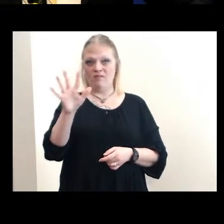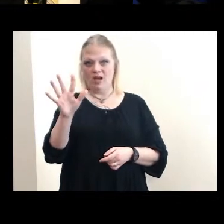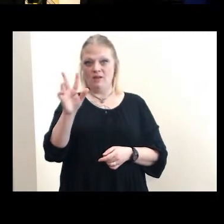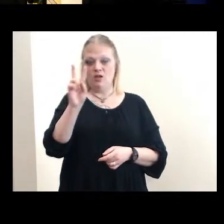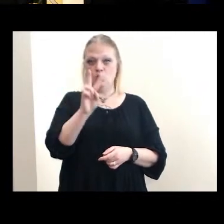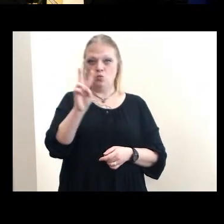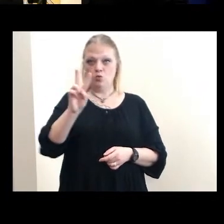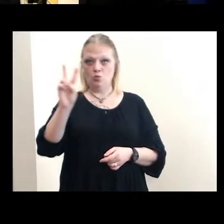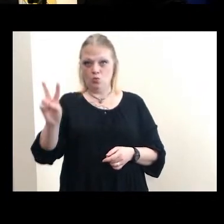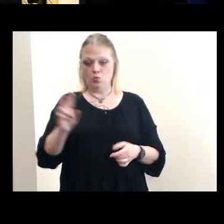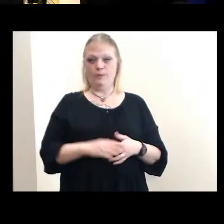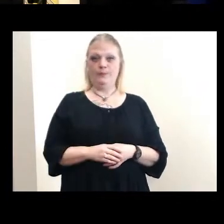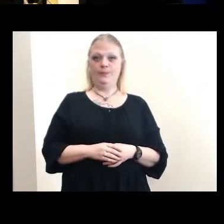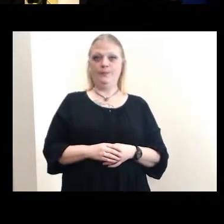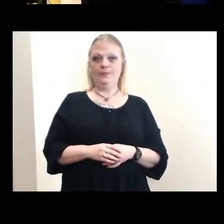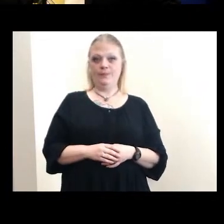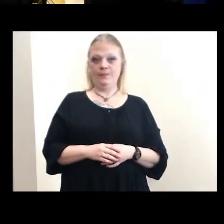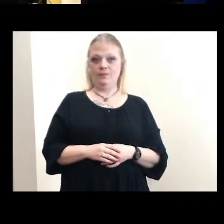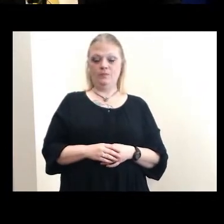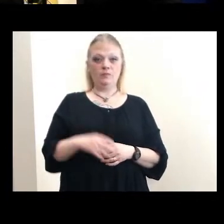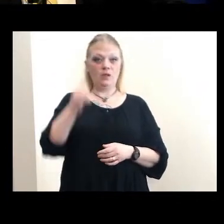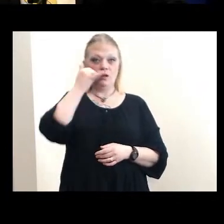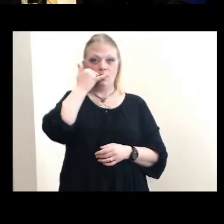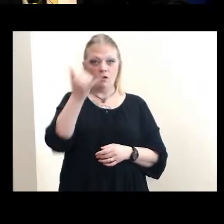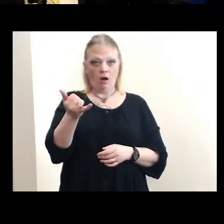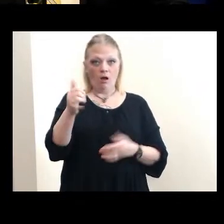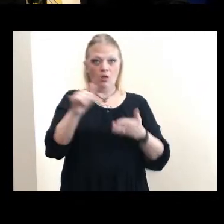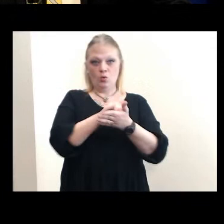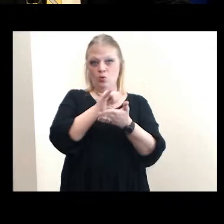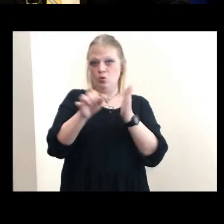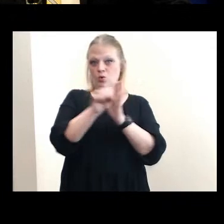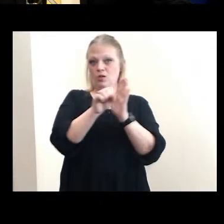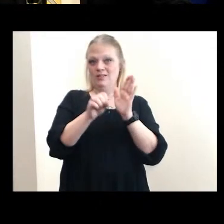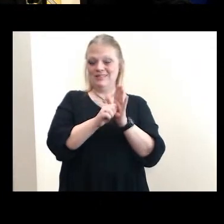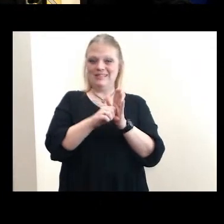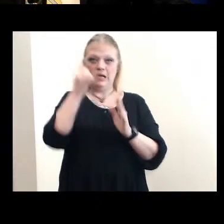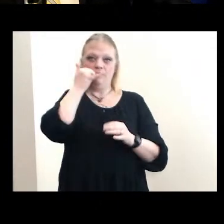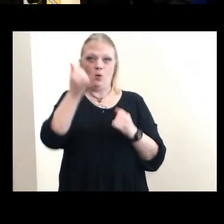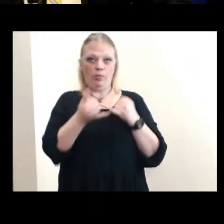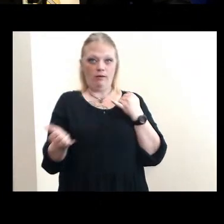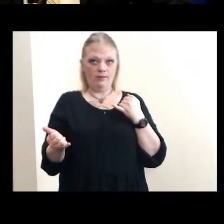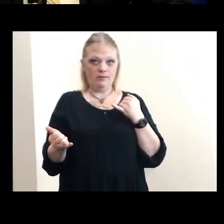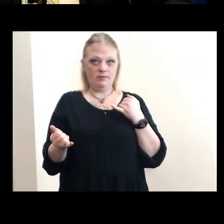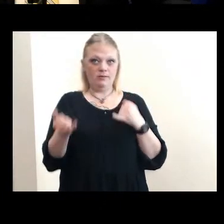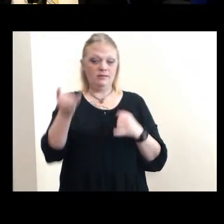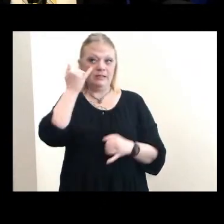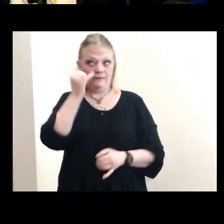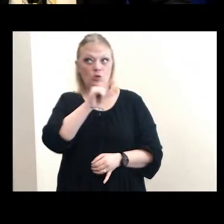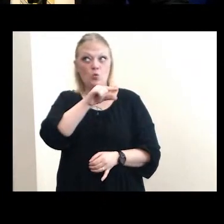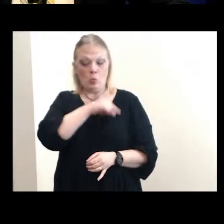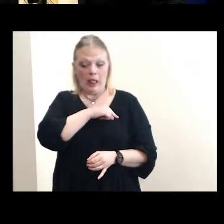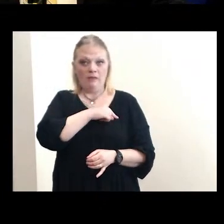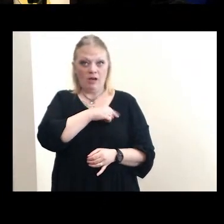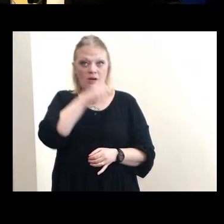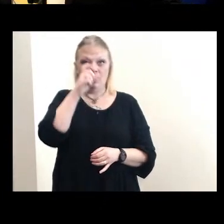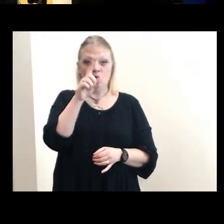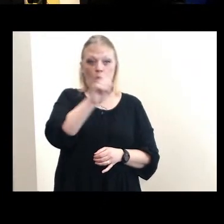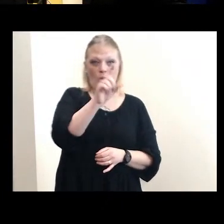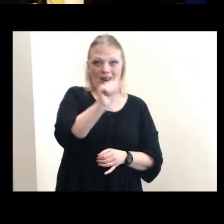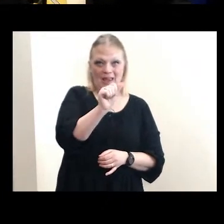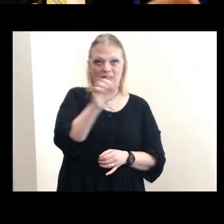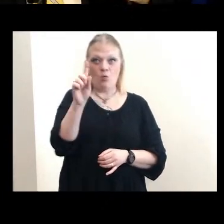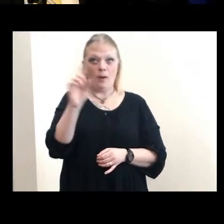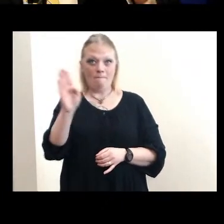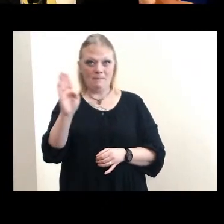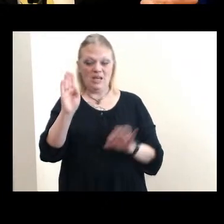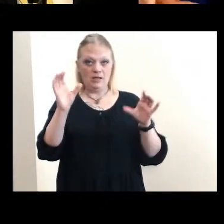and 222 zip codes, you can call the New York State hotline. And if you qualify because you're in the 1A or 1B